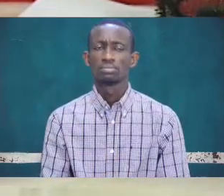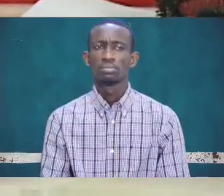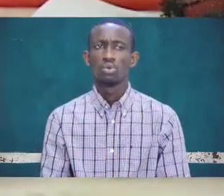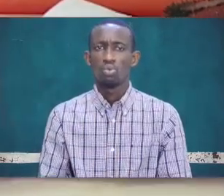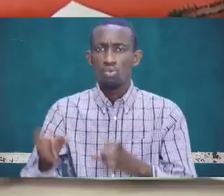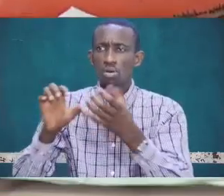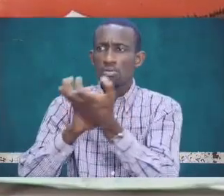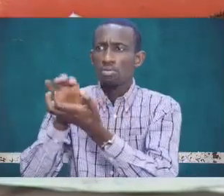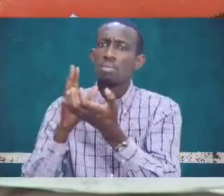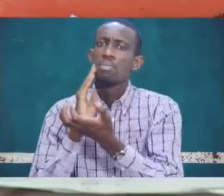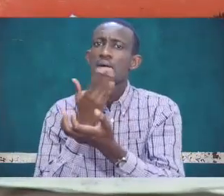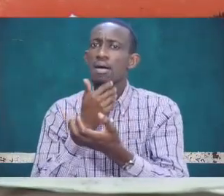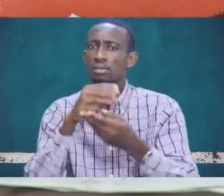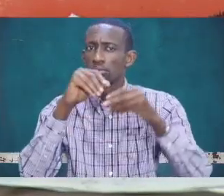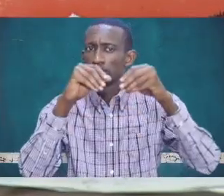sand.